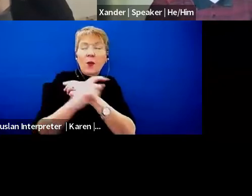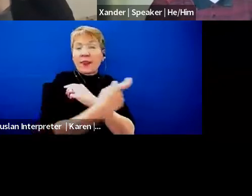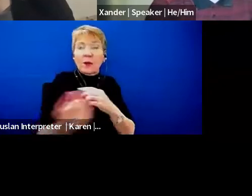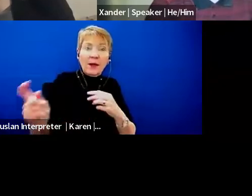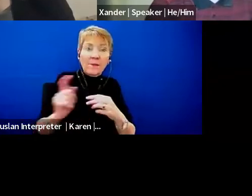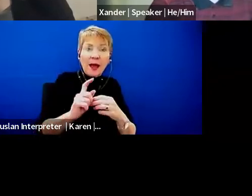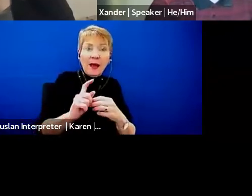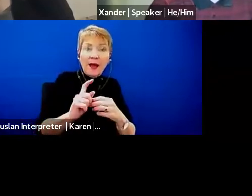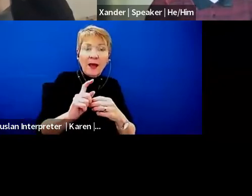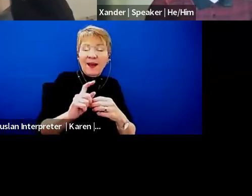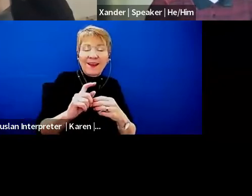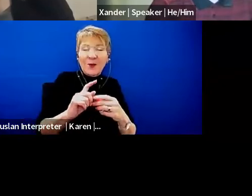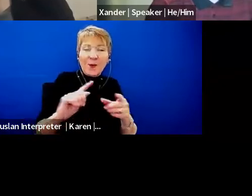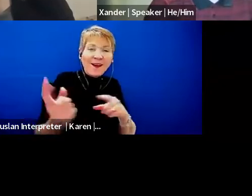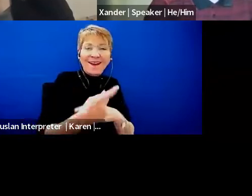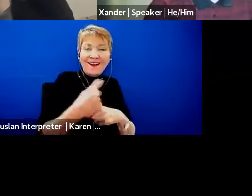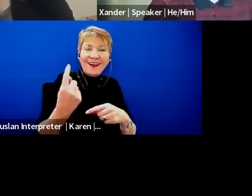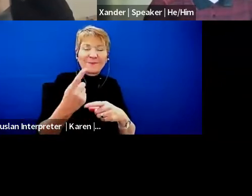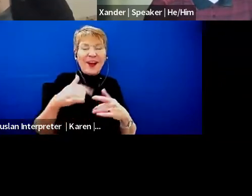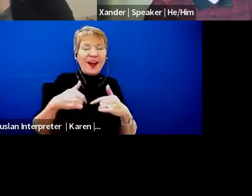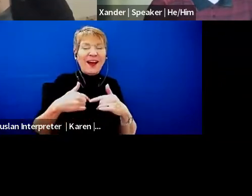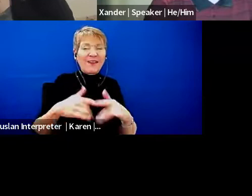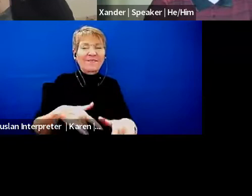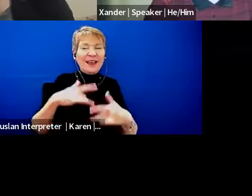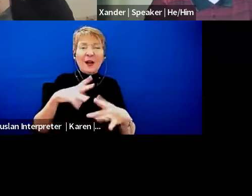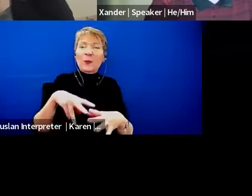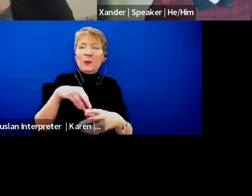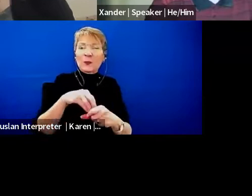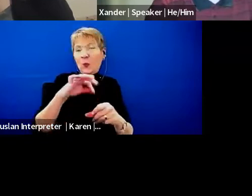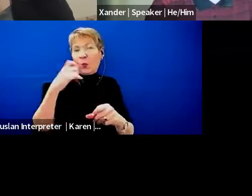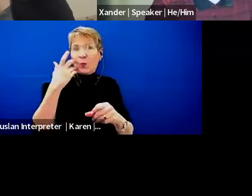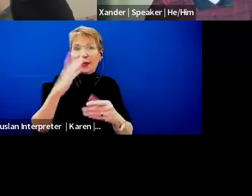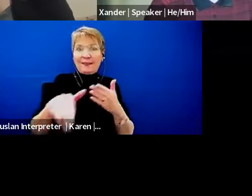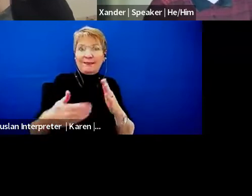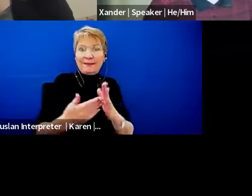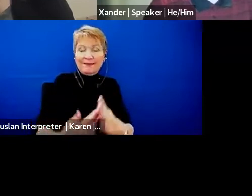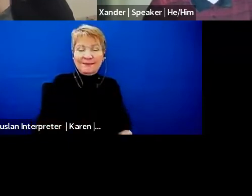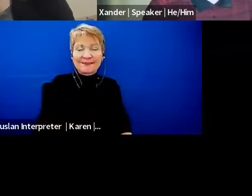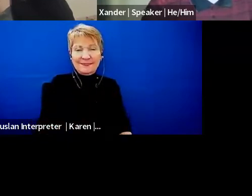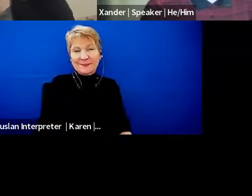that I still felt included in the game, and wasn't always last.